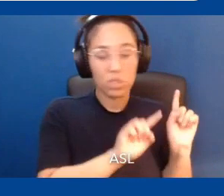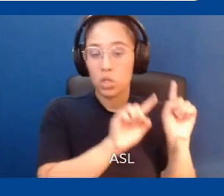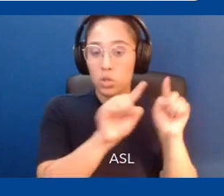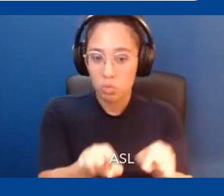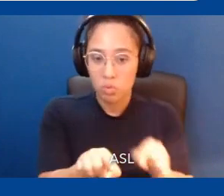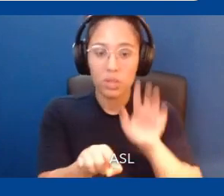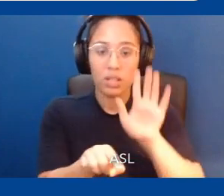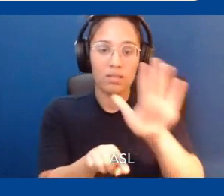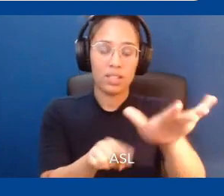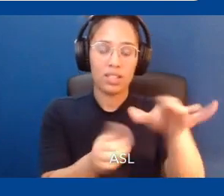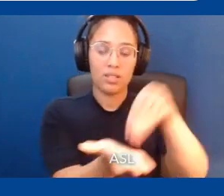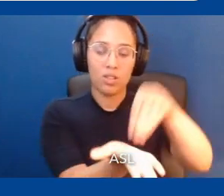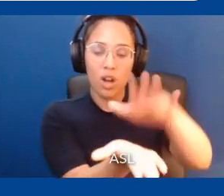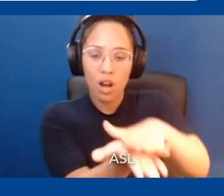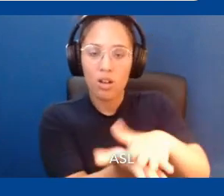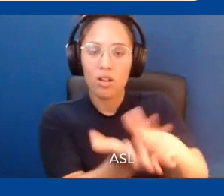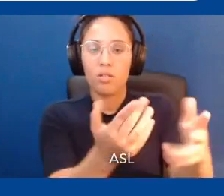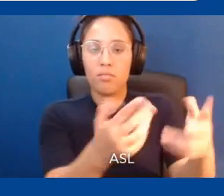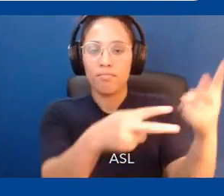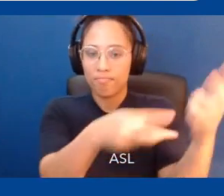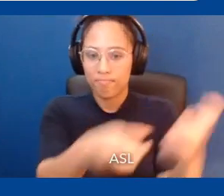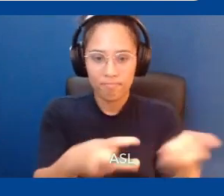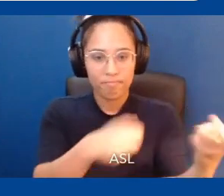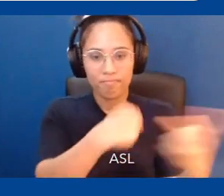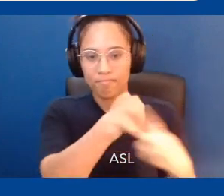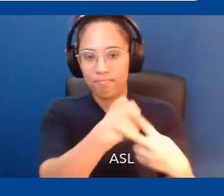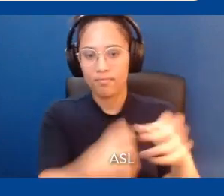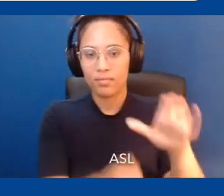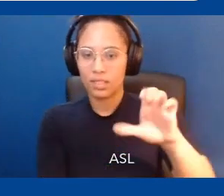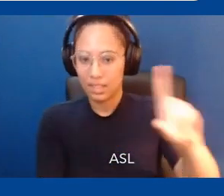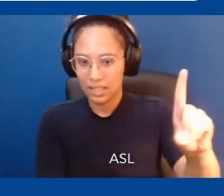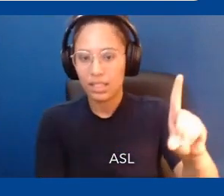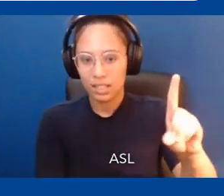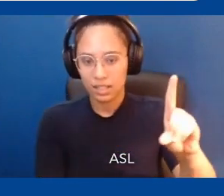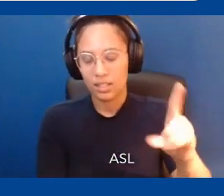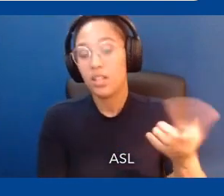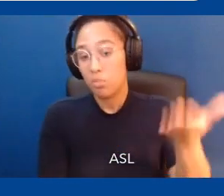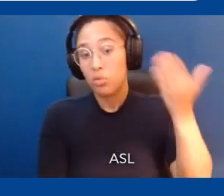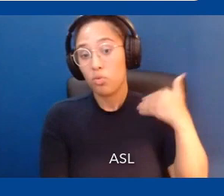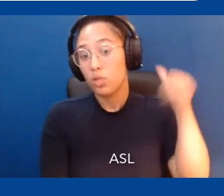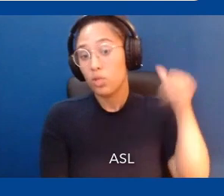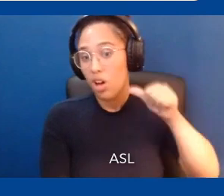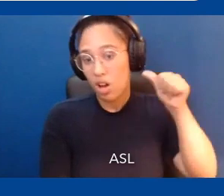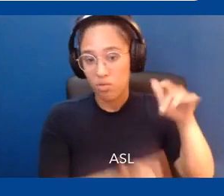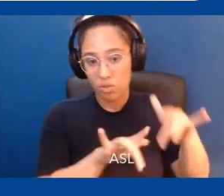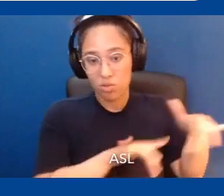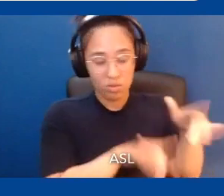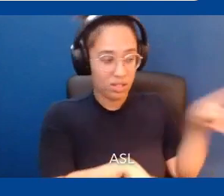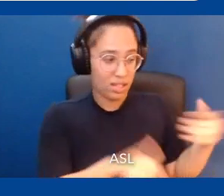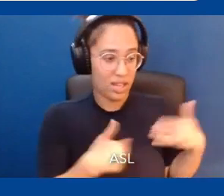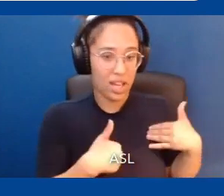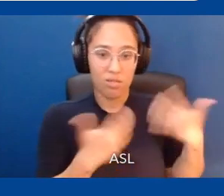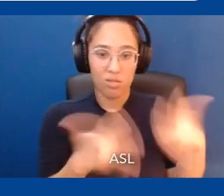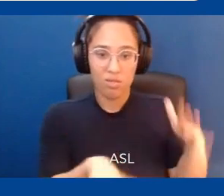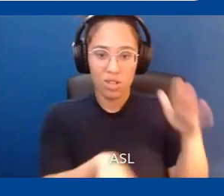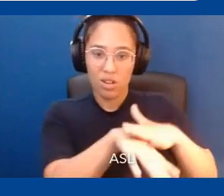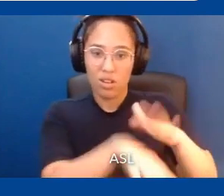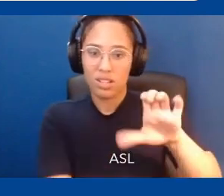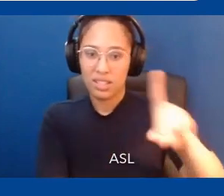was the format it was on at that time. This is the audio recordings, and just gave it to me in the form of a hard